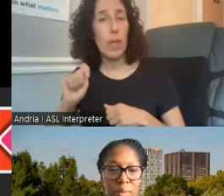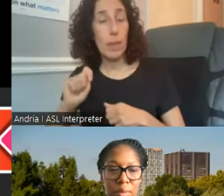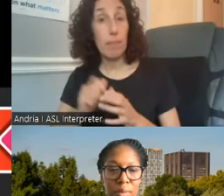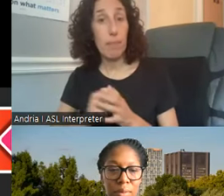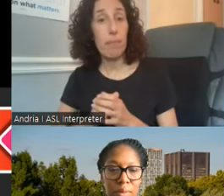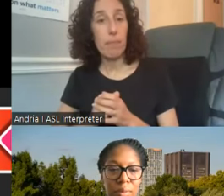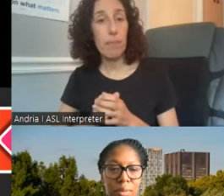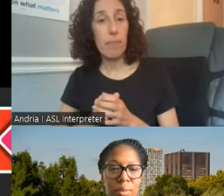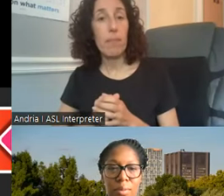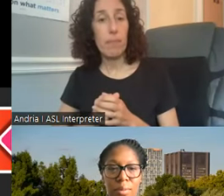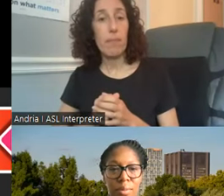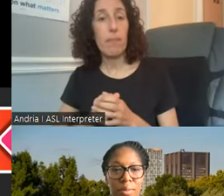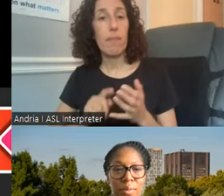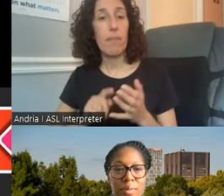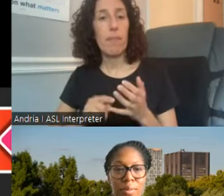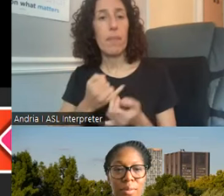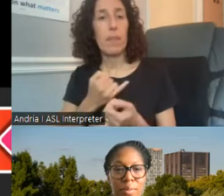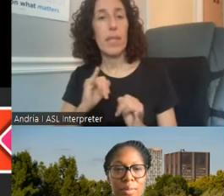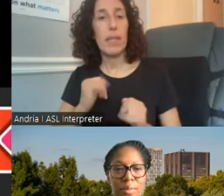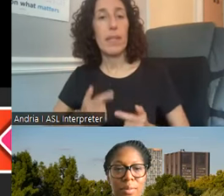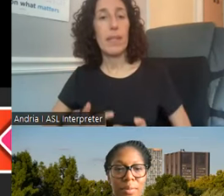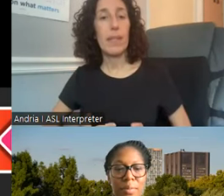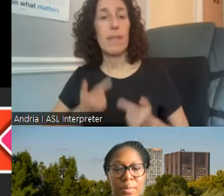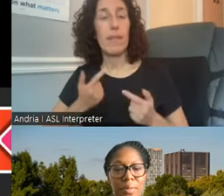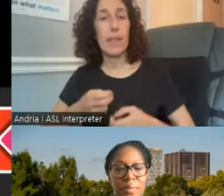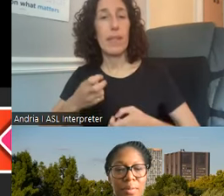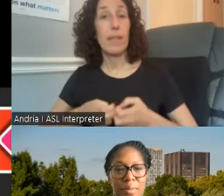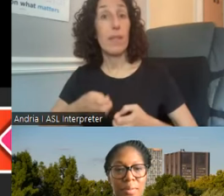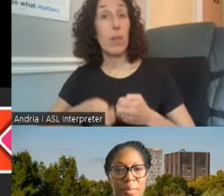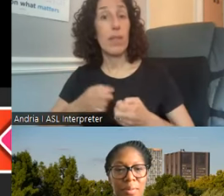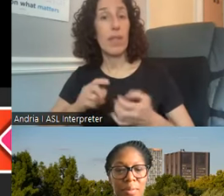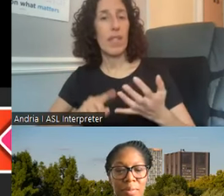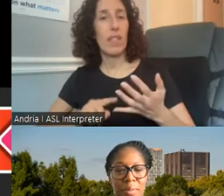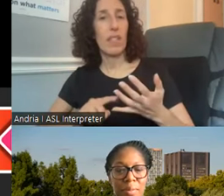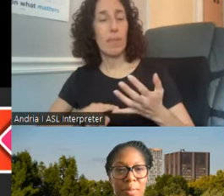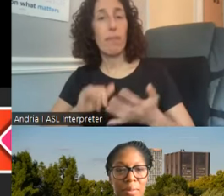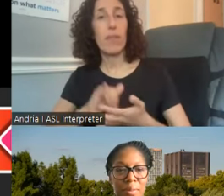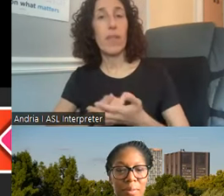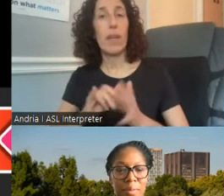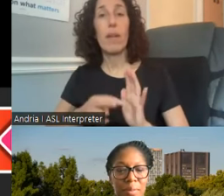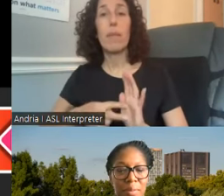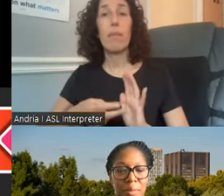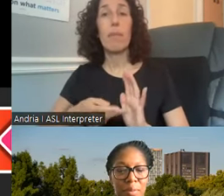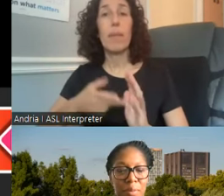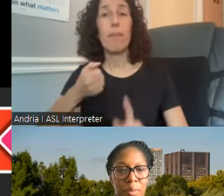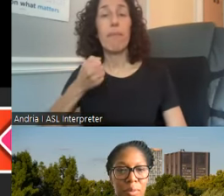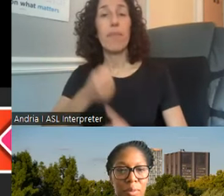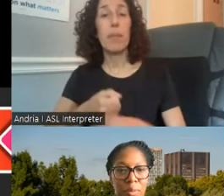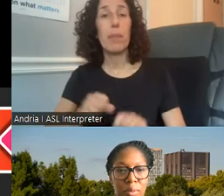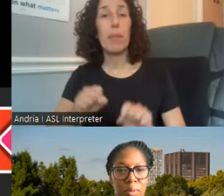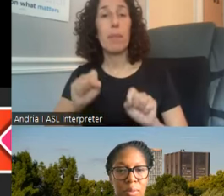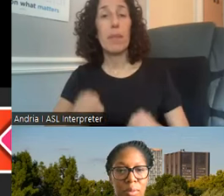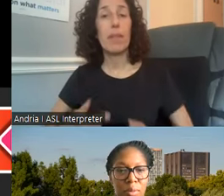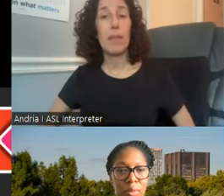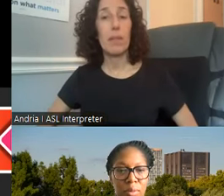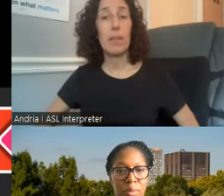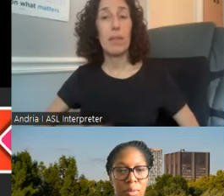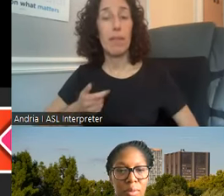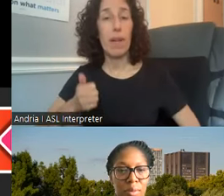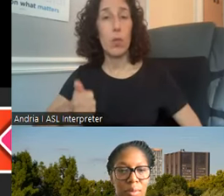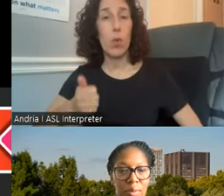independent living disabilities are those that impact your ability to live on your own. So